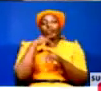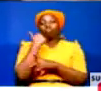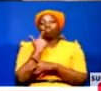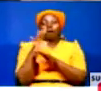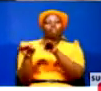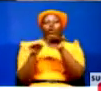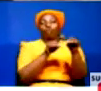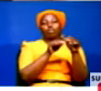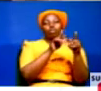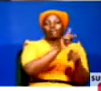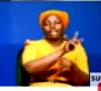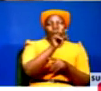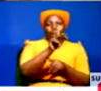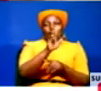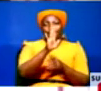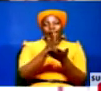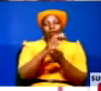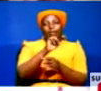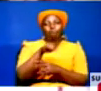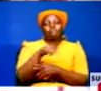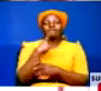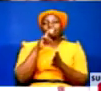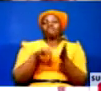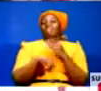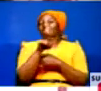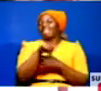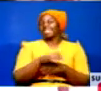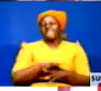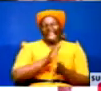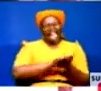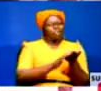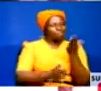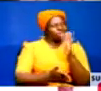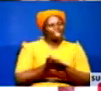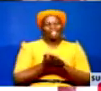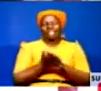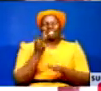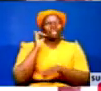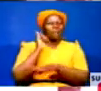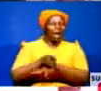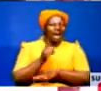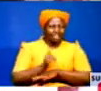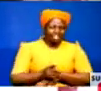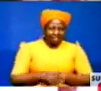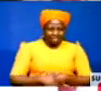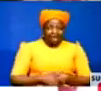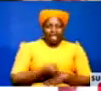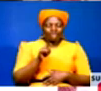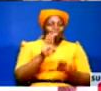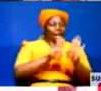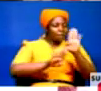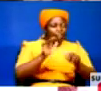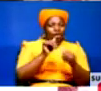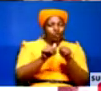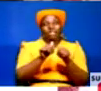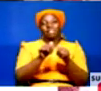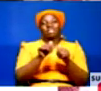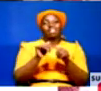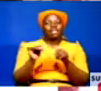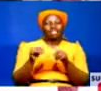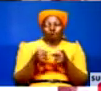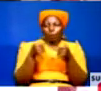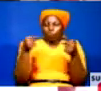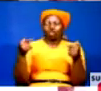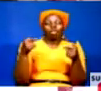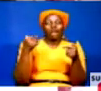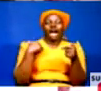of MPs have termed the purge as hot air. It is a behavior that has been demonstrated by the opposition from a little bit time immemorial, but